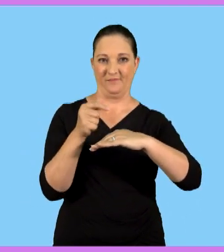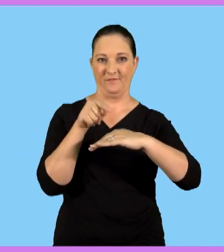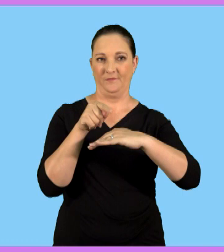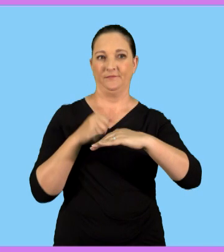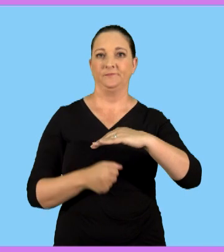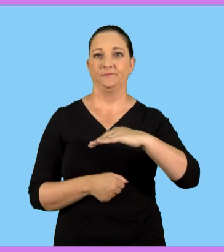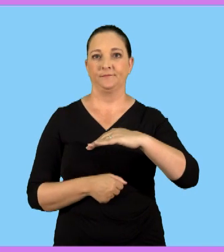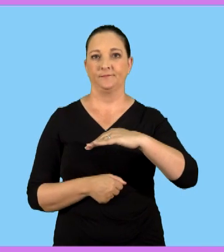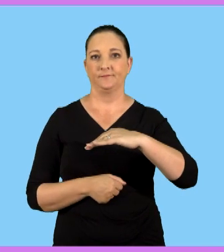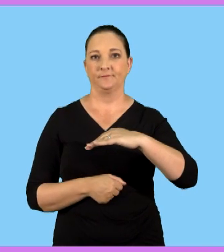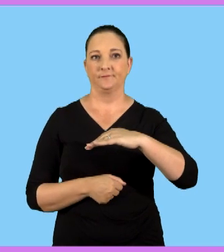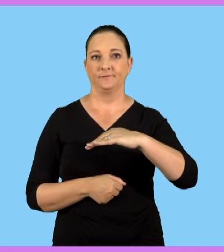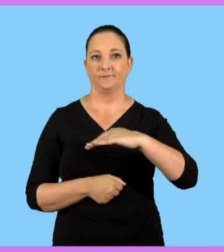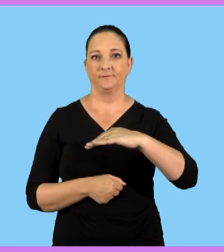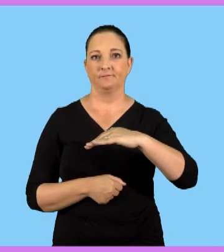is.